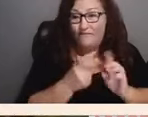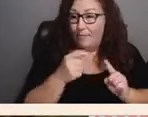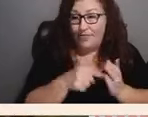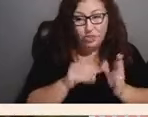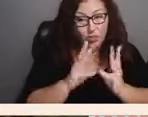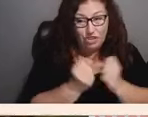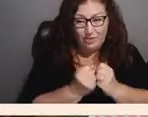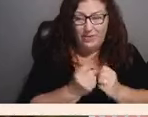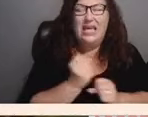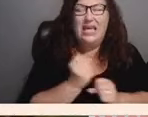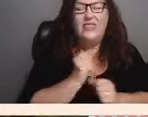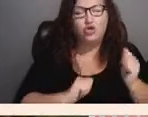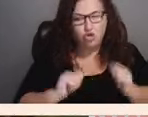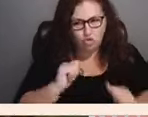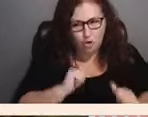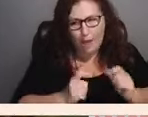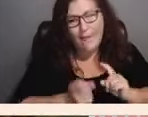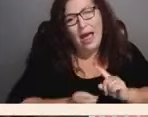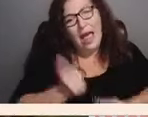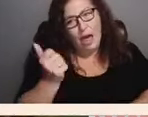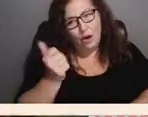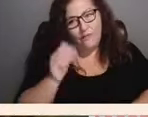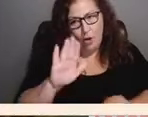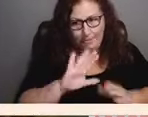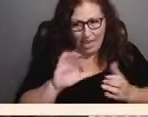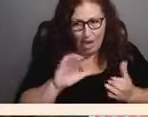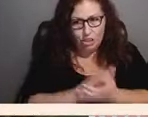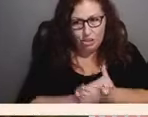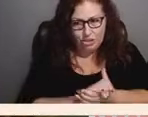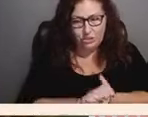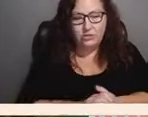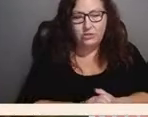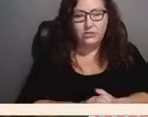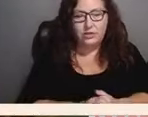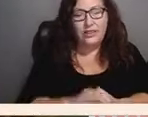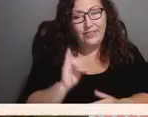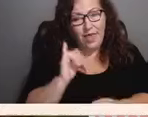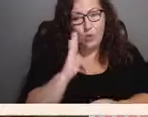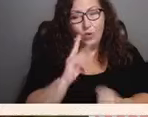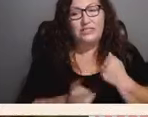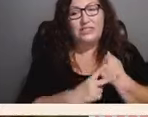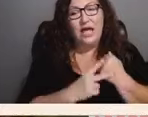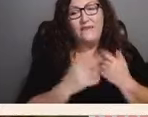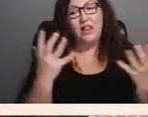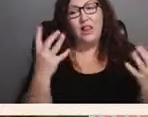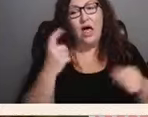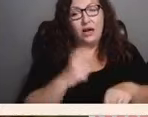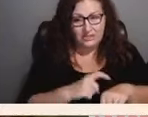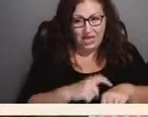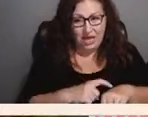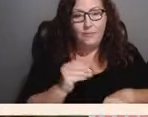drama out of your marriage. It'll save you a lot of time, and you'll be able